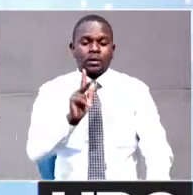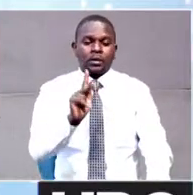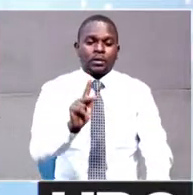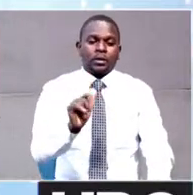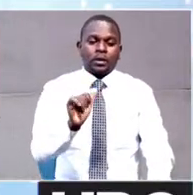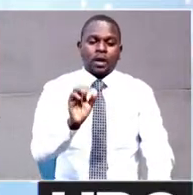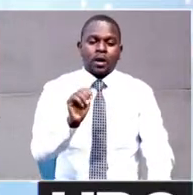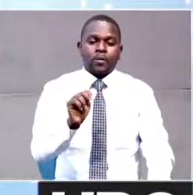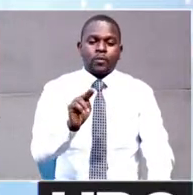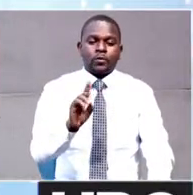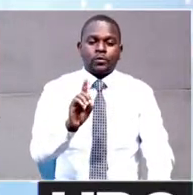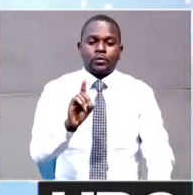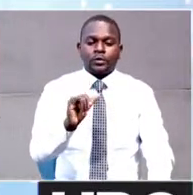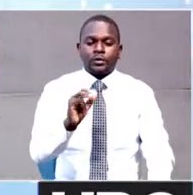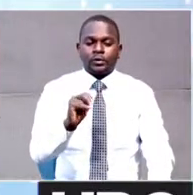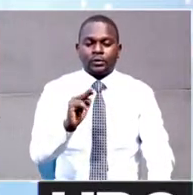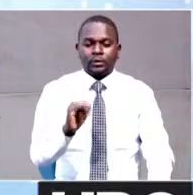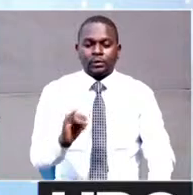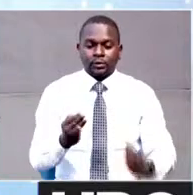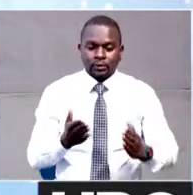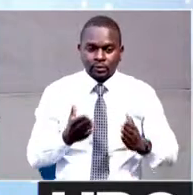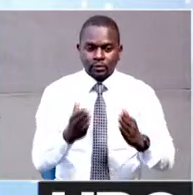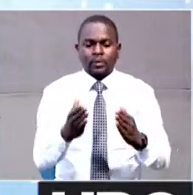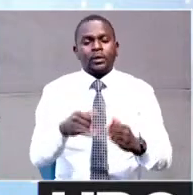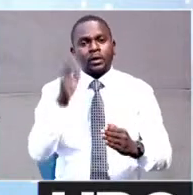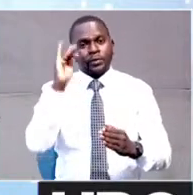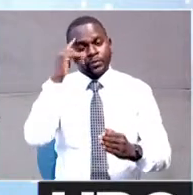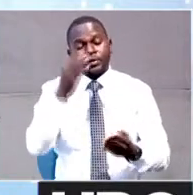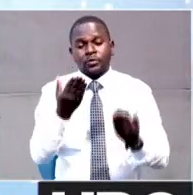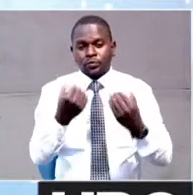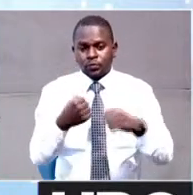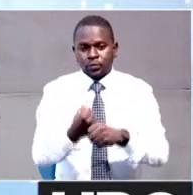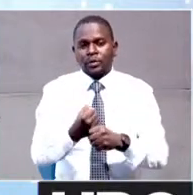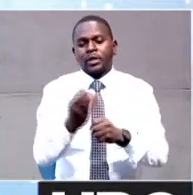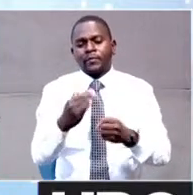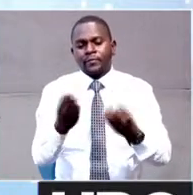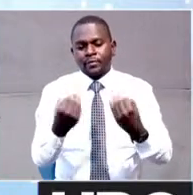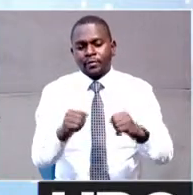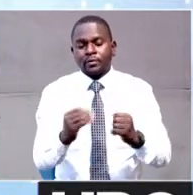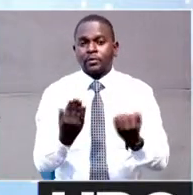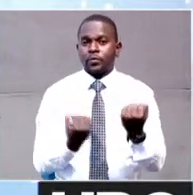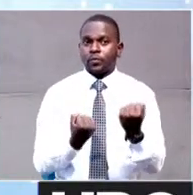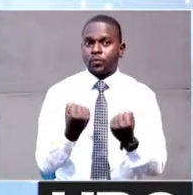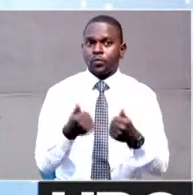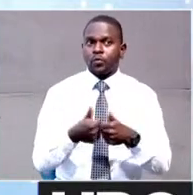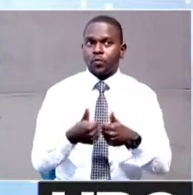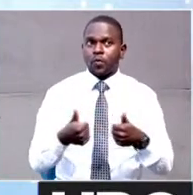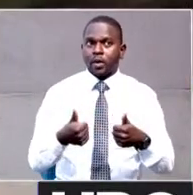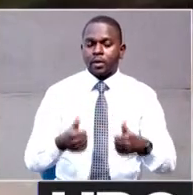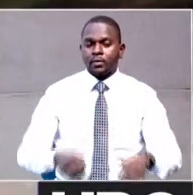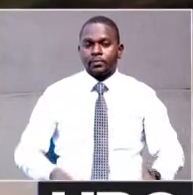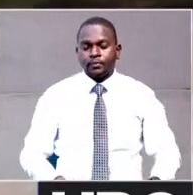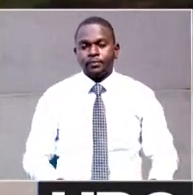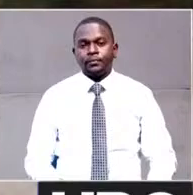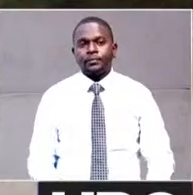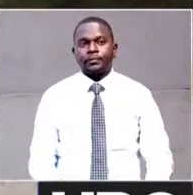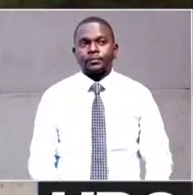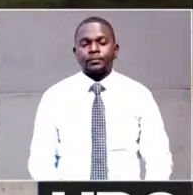Musa Echweru says that government is doing everything possible to make the road motorable. These are the details.